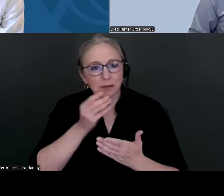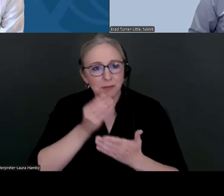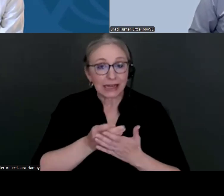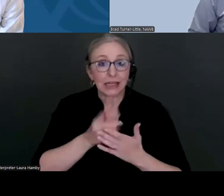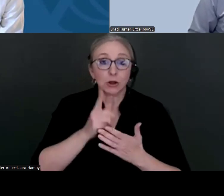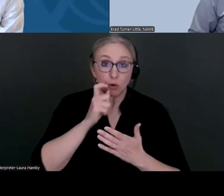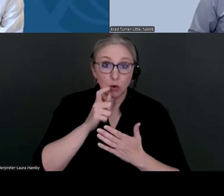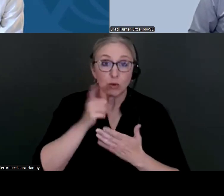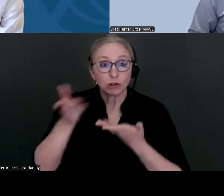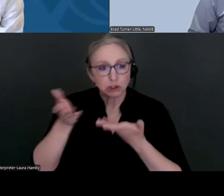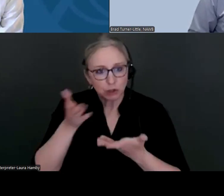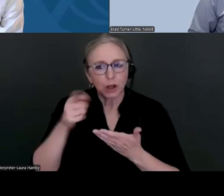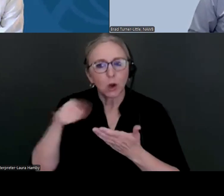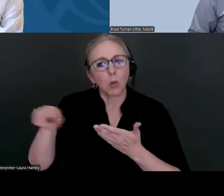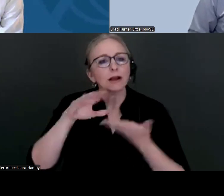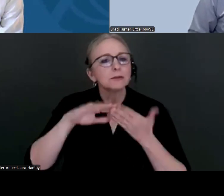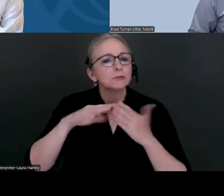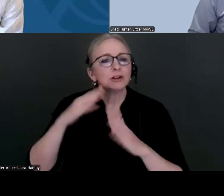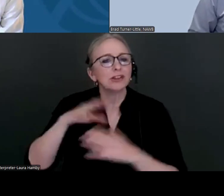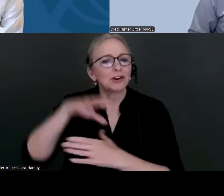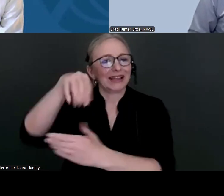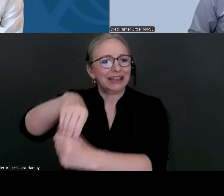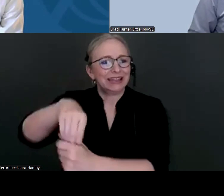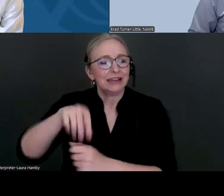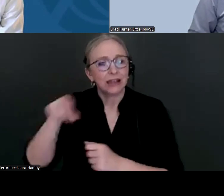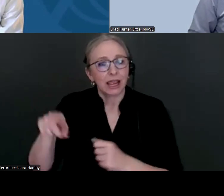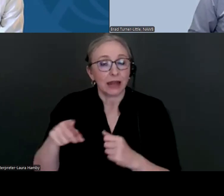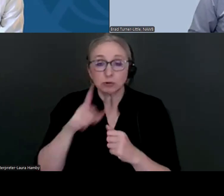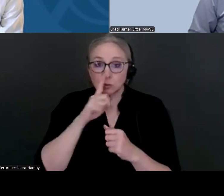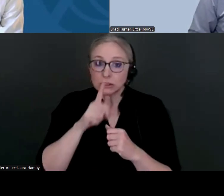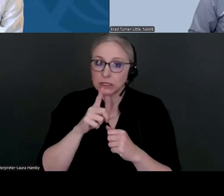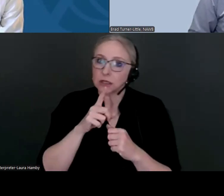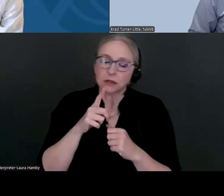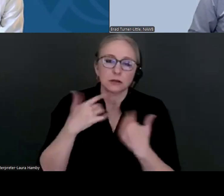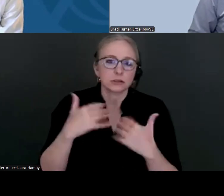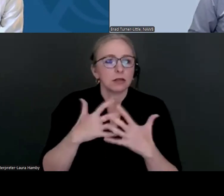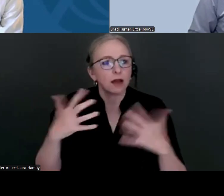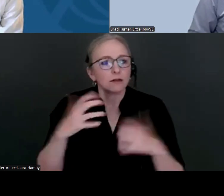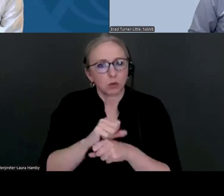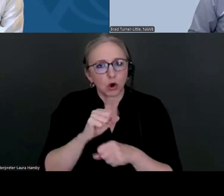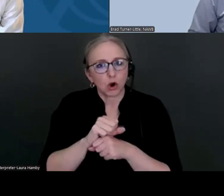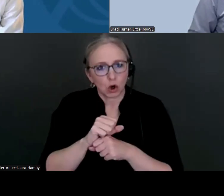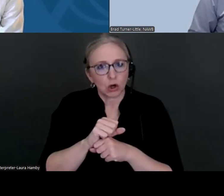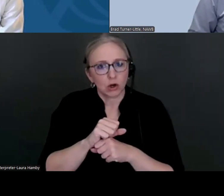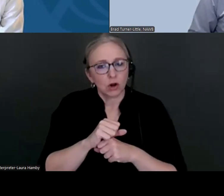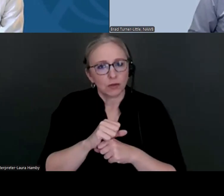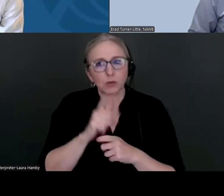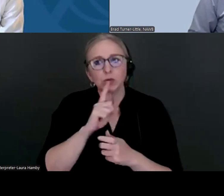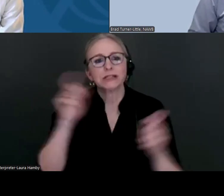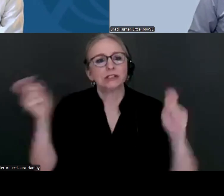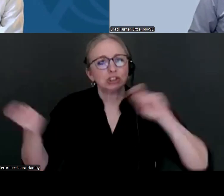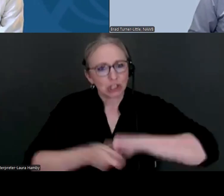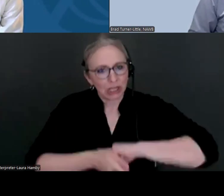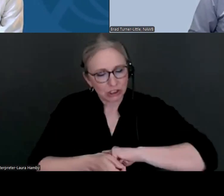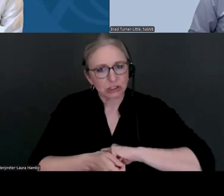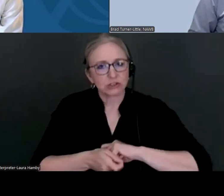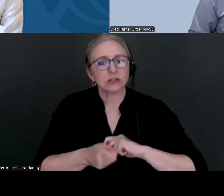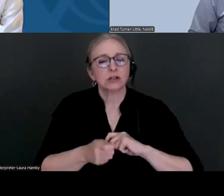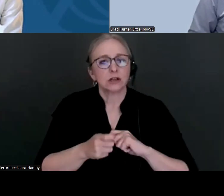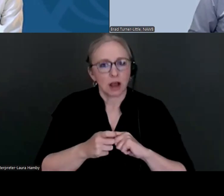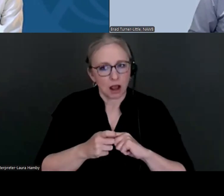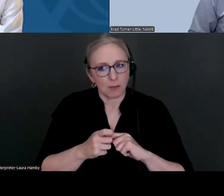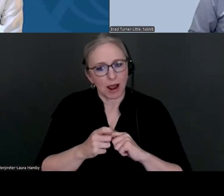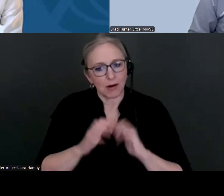they're serving and what communities they're in. And it's the first time we've really undertaken something this transformational around our grant making